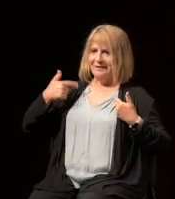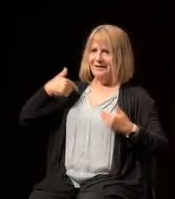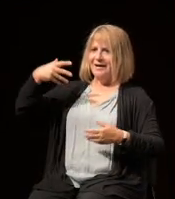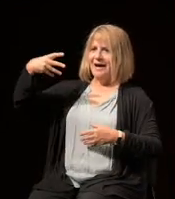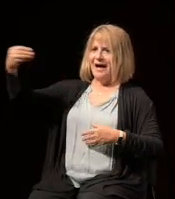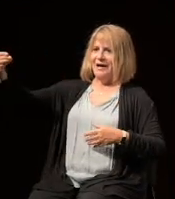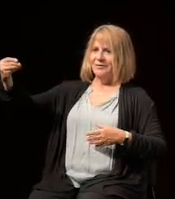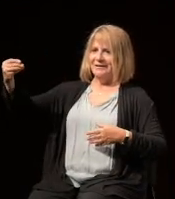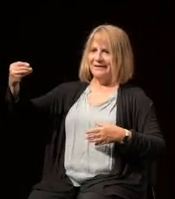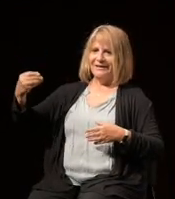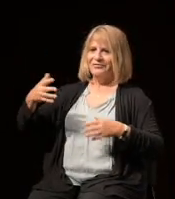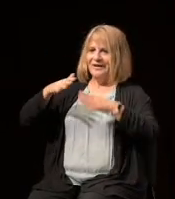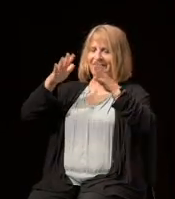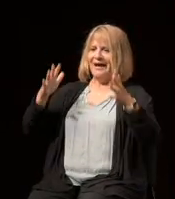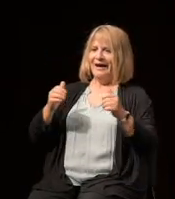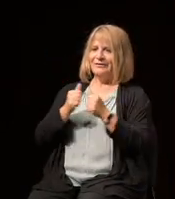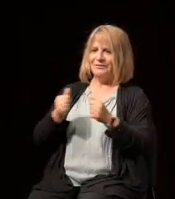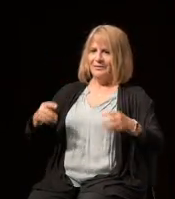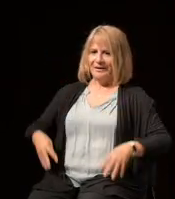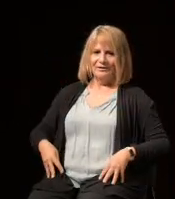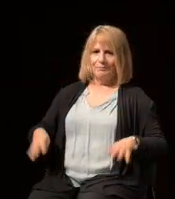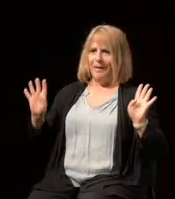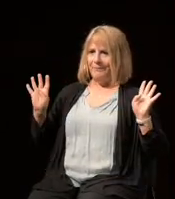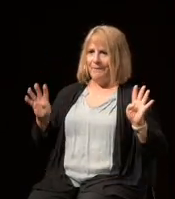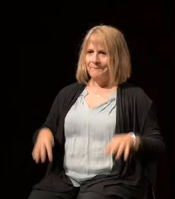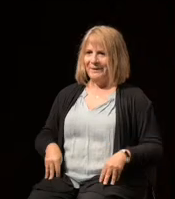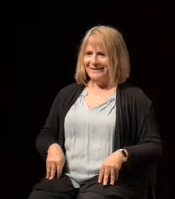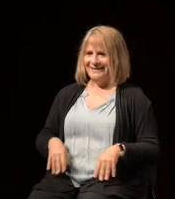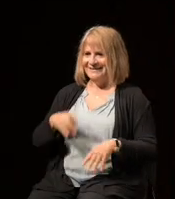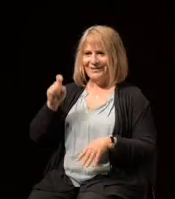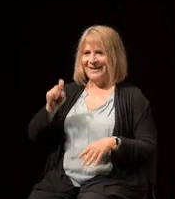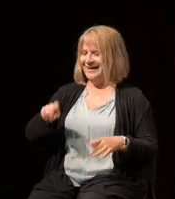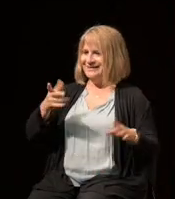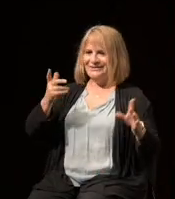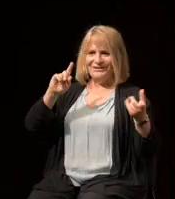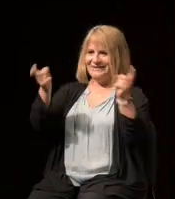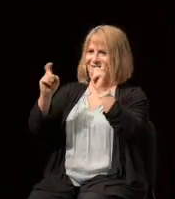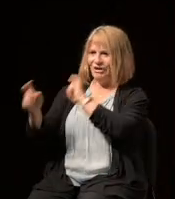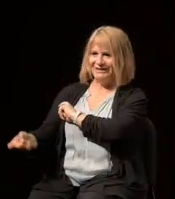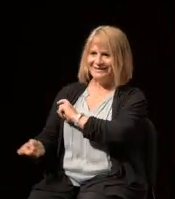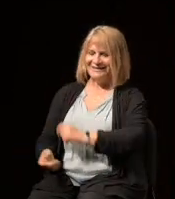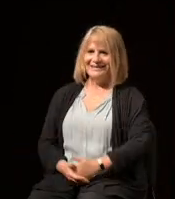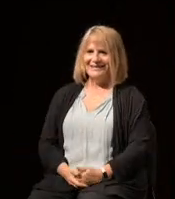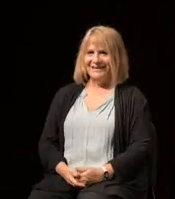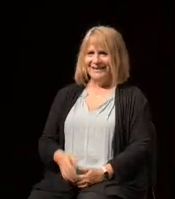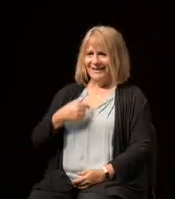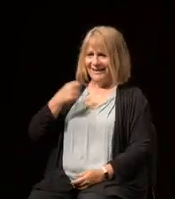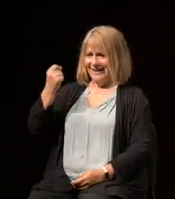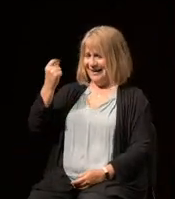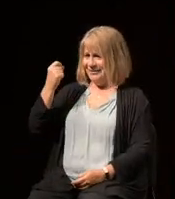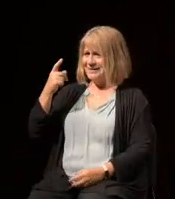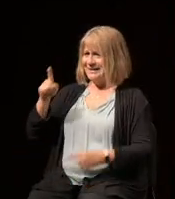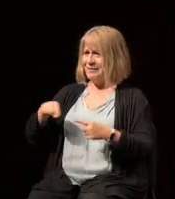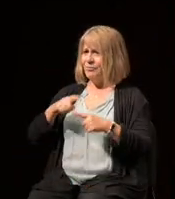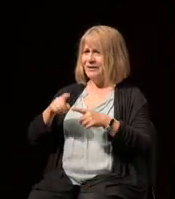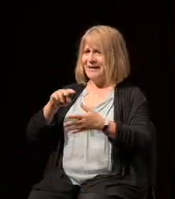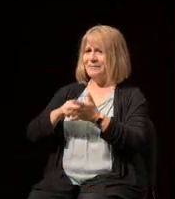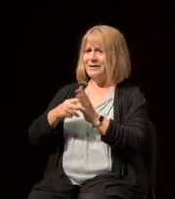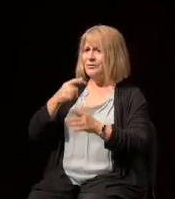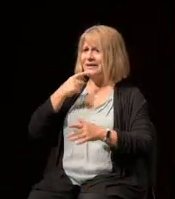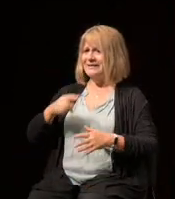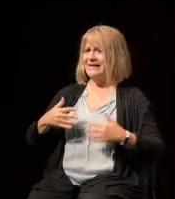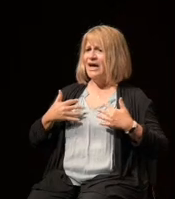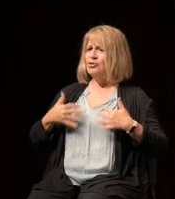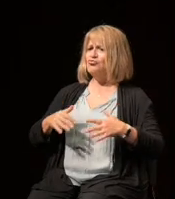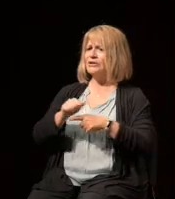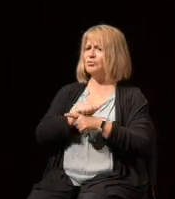top up. You know, so there were adjustments. I understand now what they mean when they say dress rehearsal. You know, because I had to